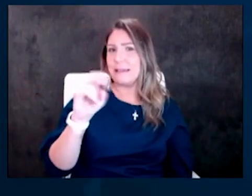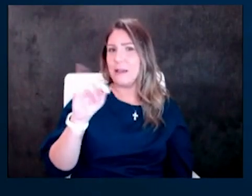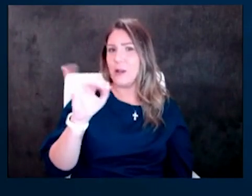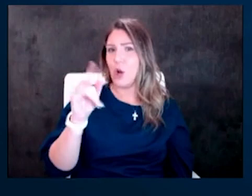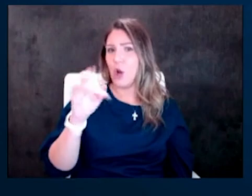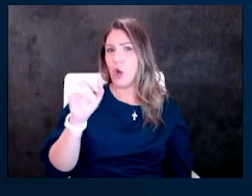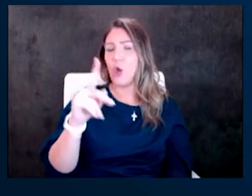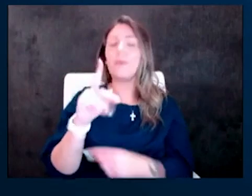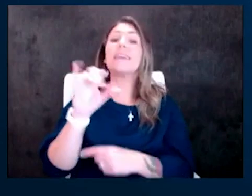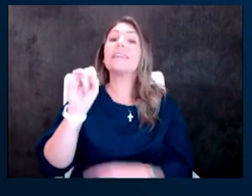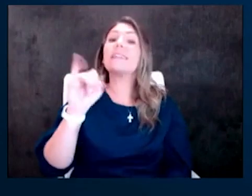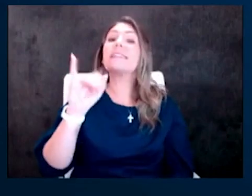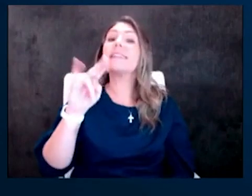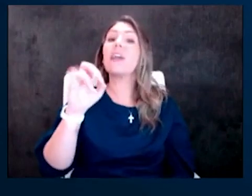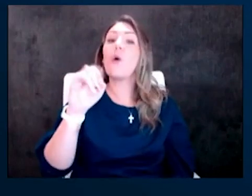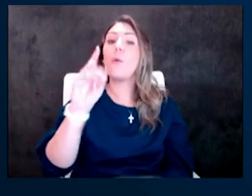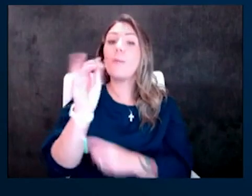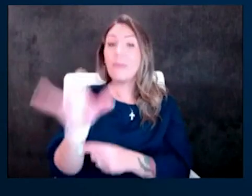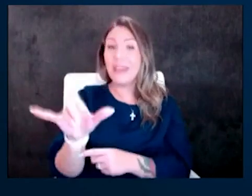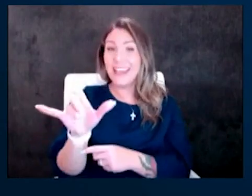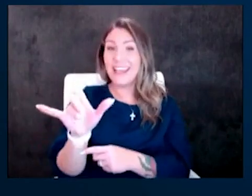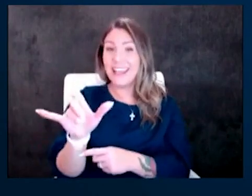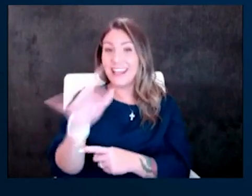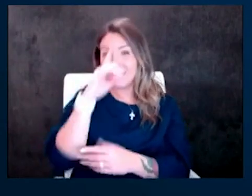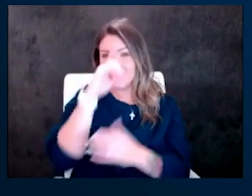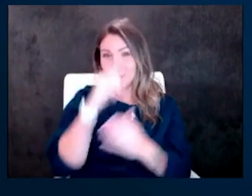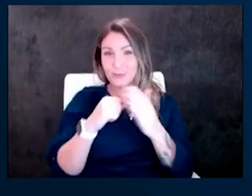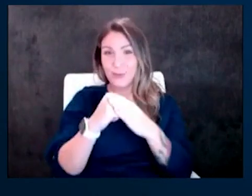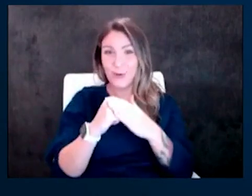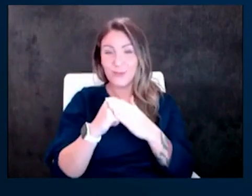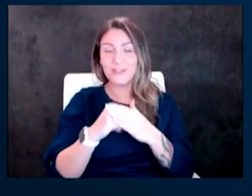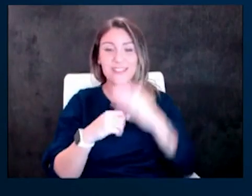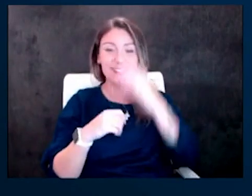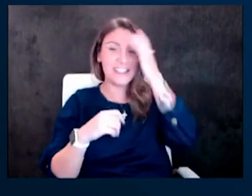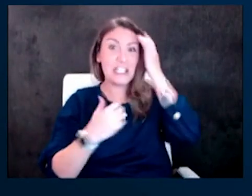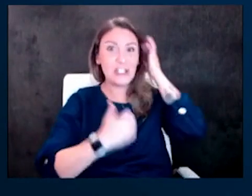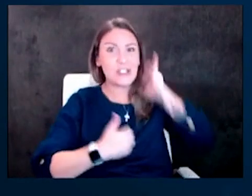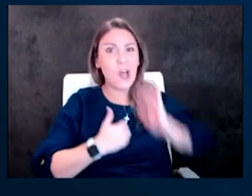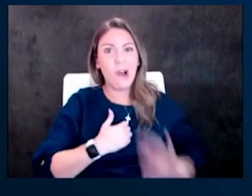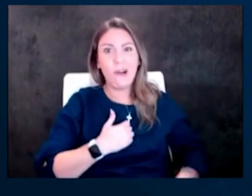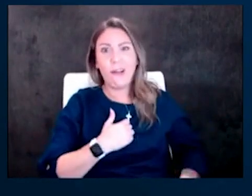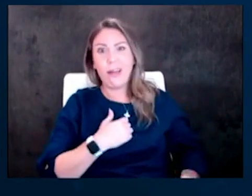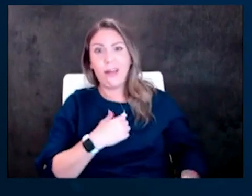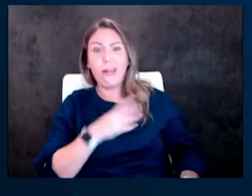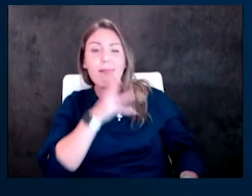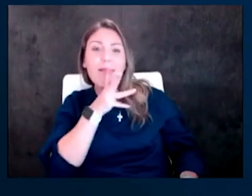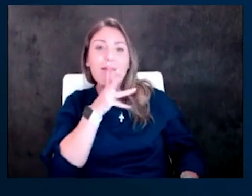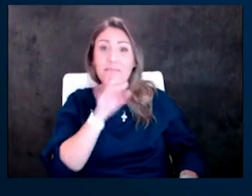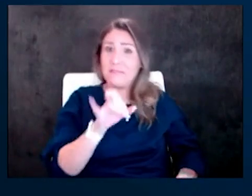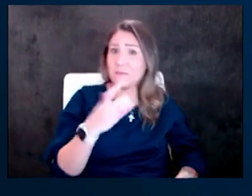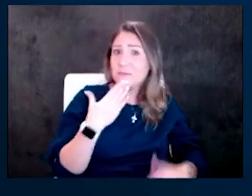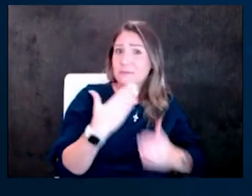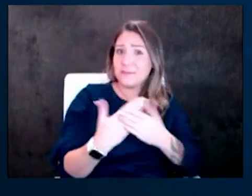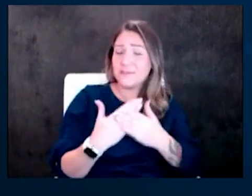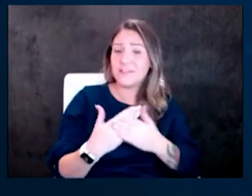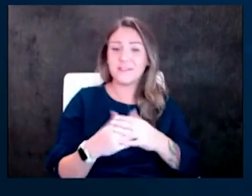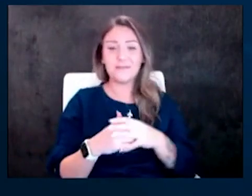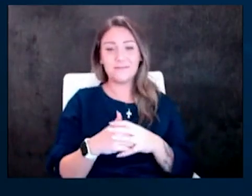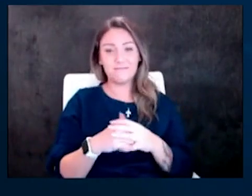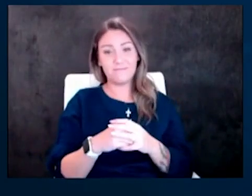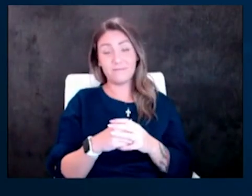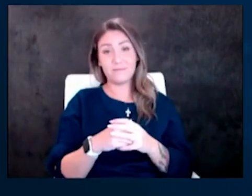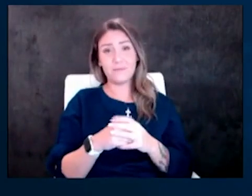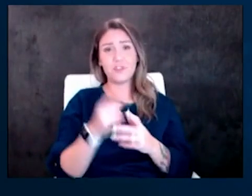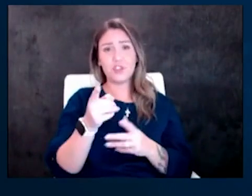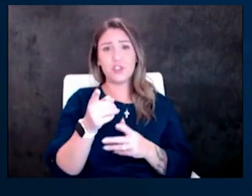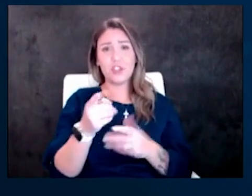ahead. Syncope. Okay. Well done. Sorry. Okay, syncope episodes. Hey, that's pretty good. We're Don't learning. worry. She underwent Doppler